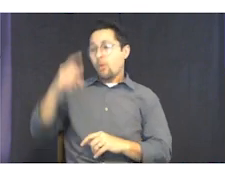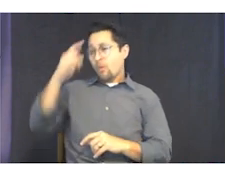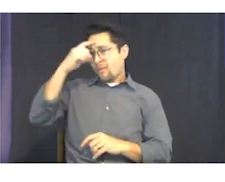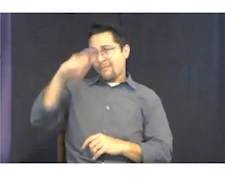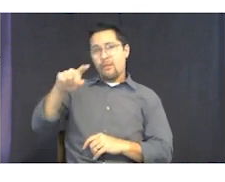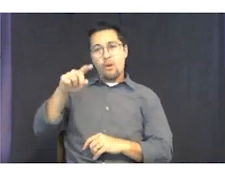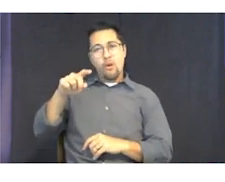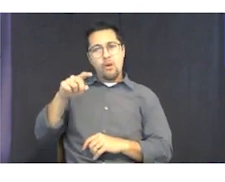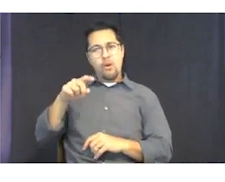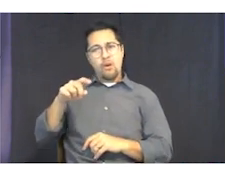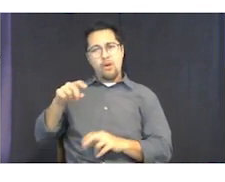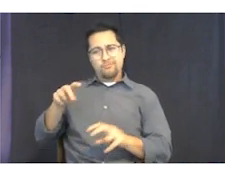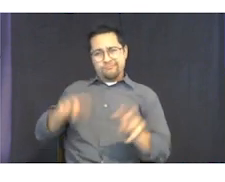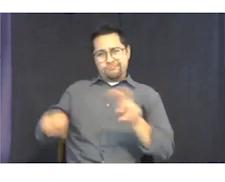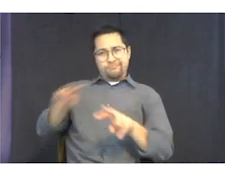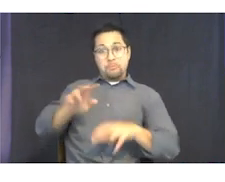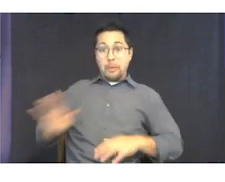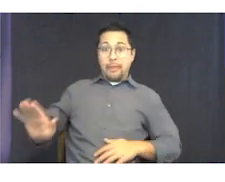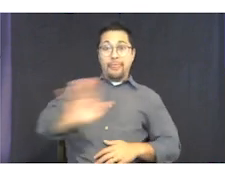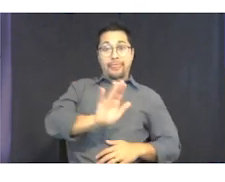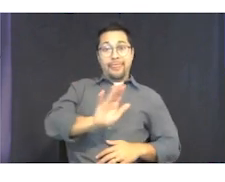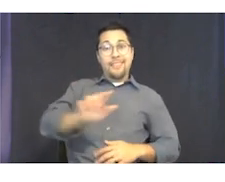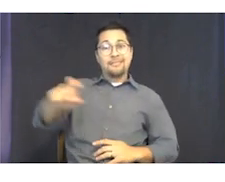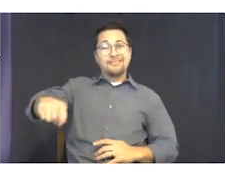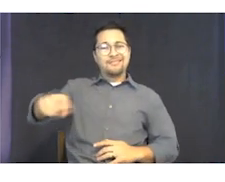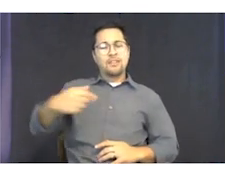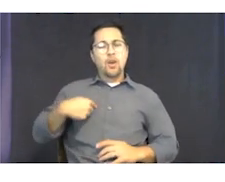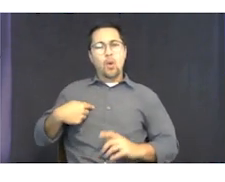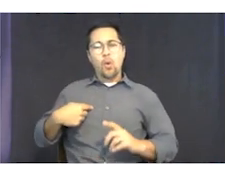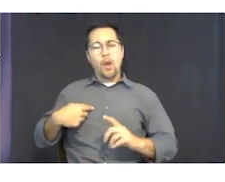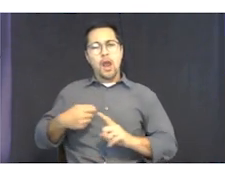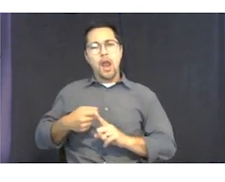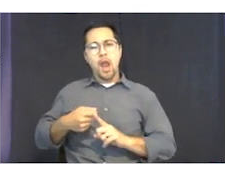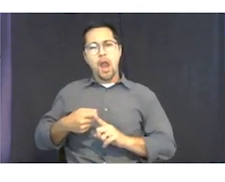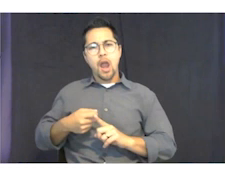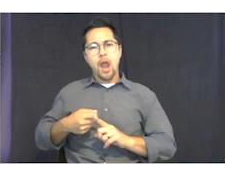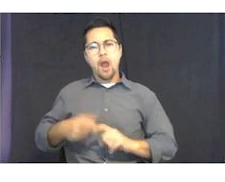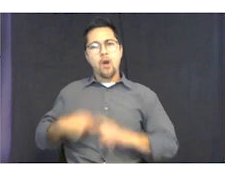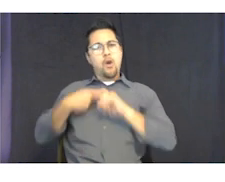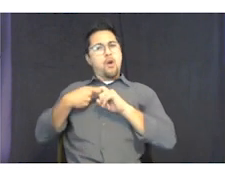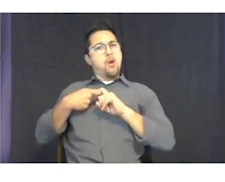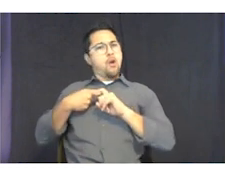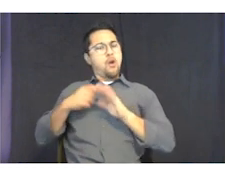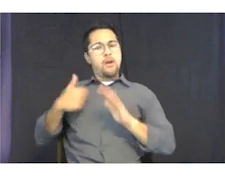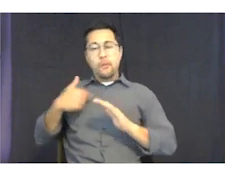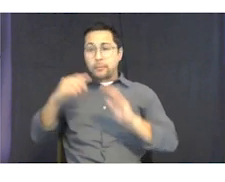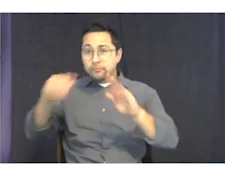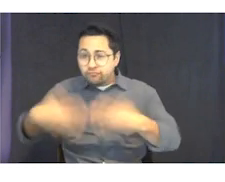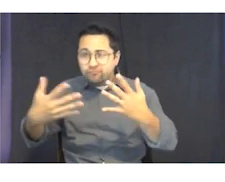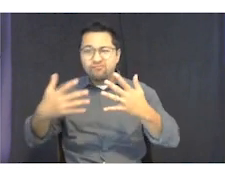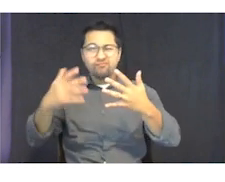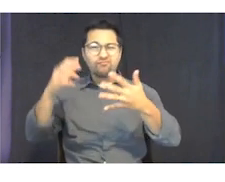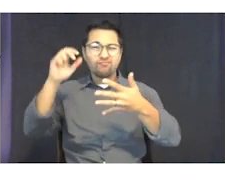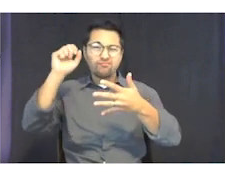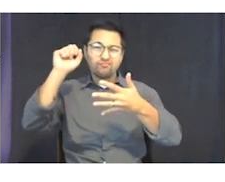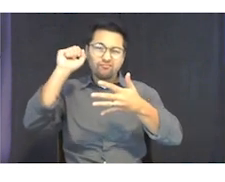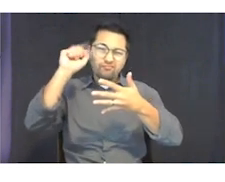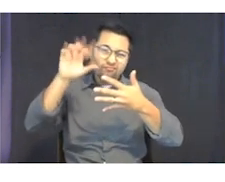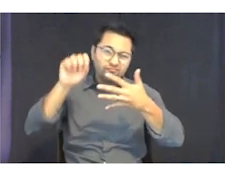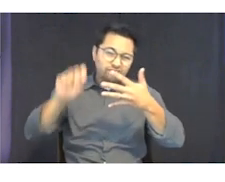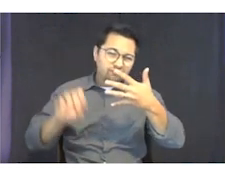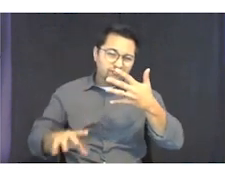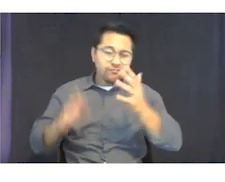and consumers need, we pivoted. We provided an exorbitant amount of resource material also on our